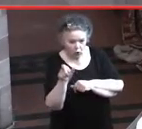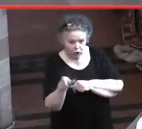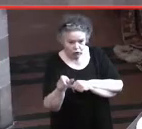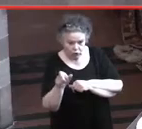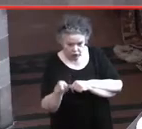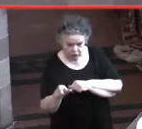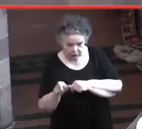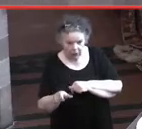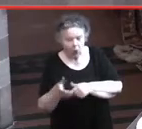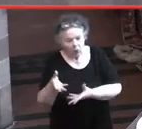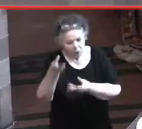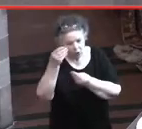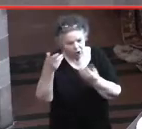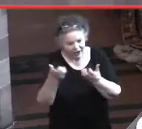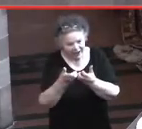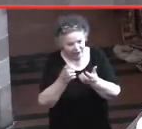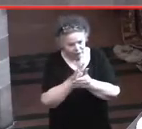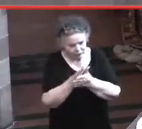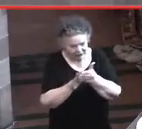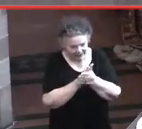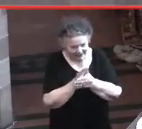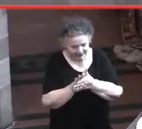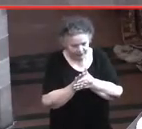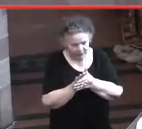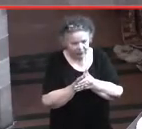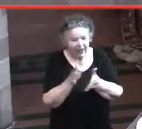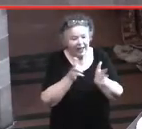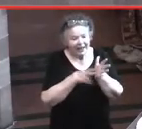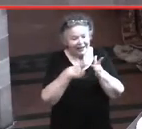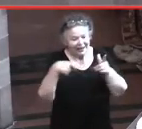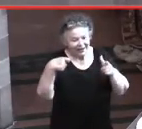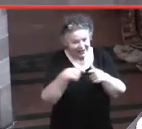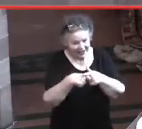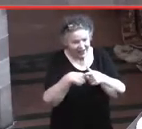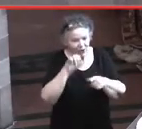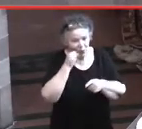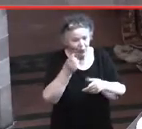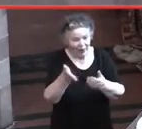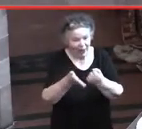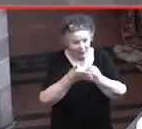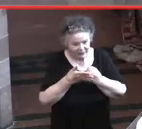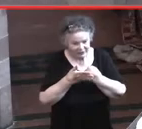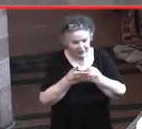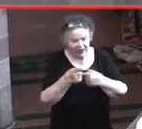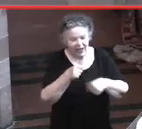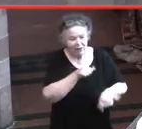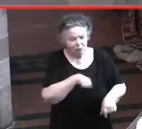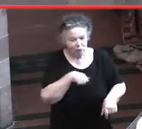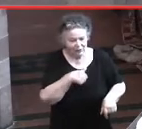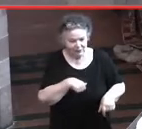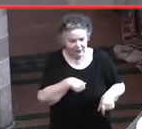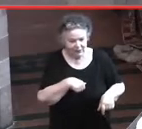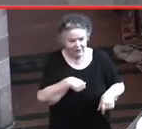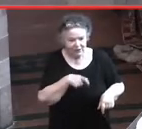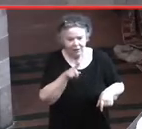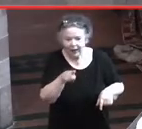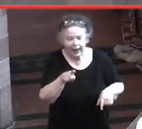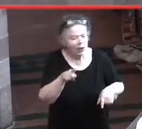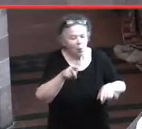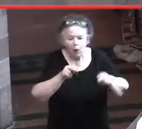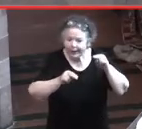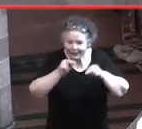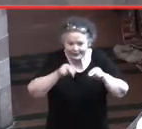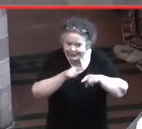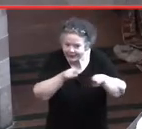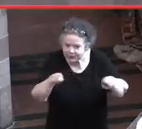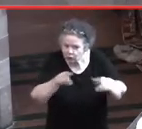learn how to sign as we go through them. And Nick is going to help us with that. He promises me that he's not going to mark you on